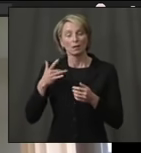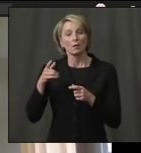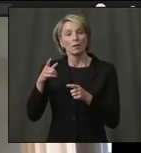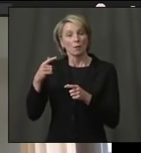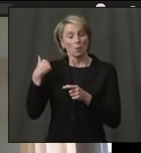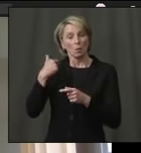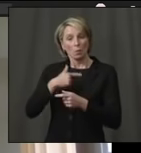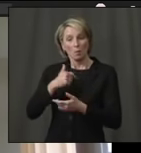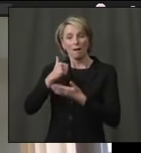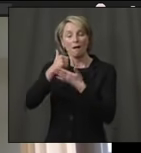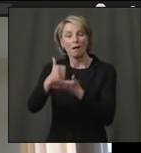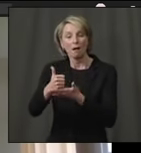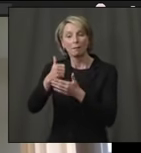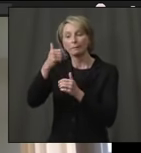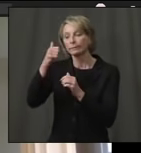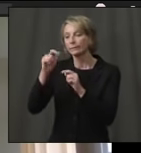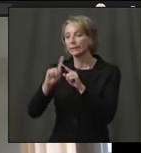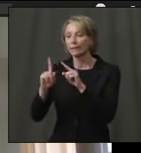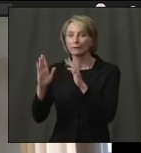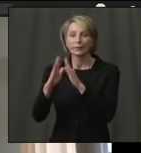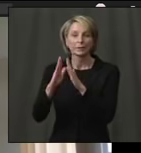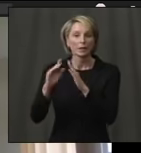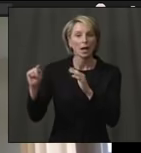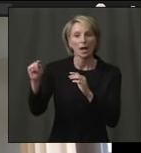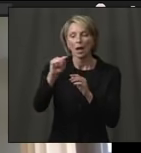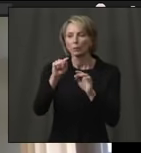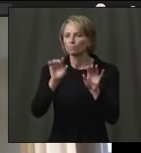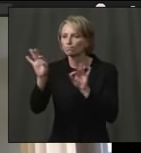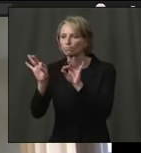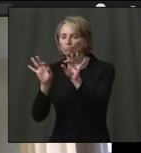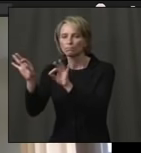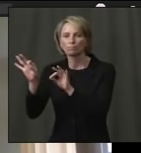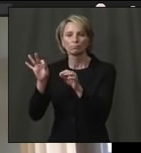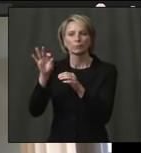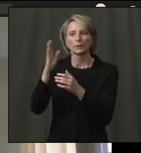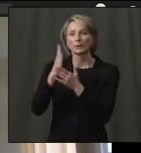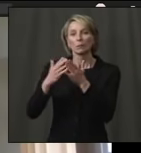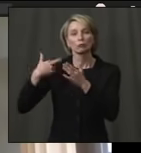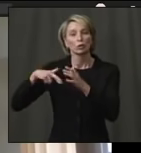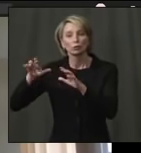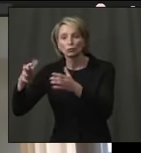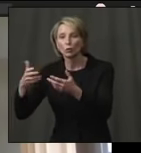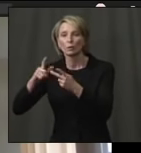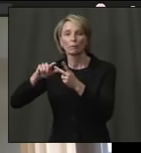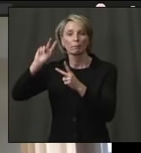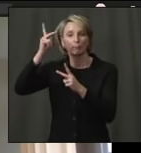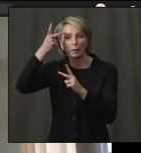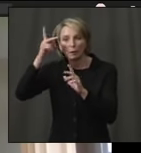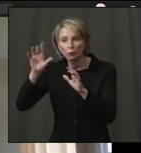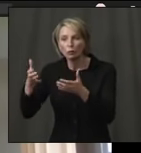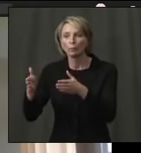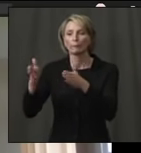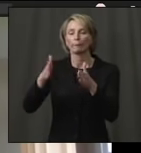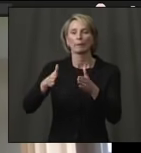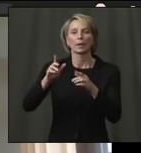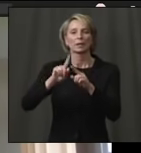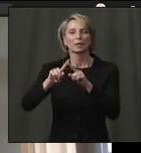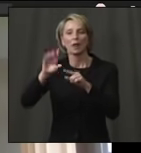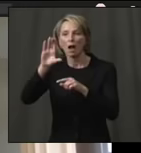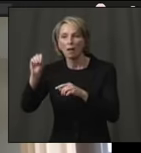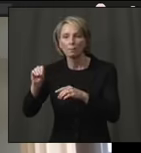together faith-based groups, philanthropy, businesses, and other community organizations that